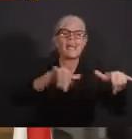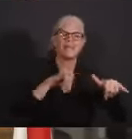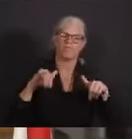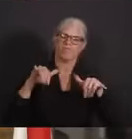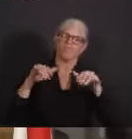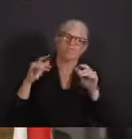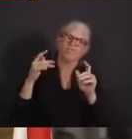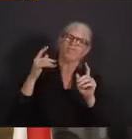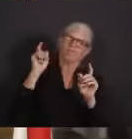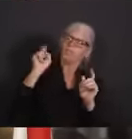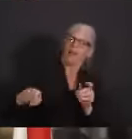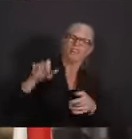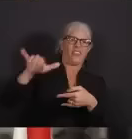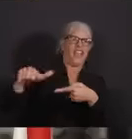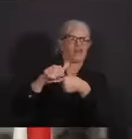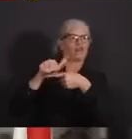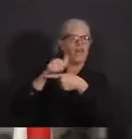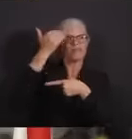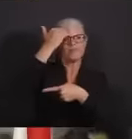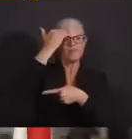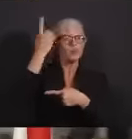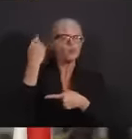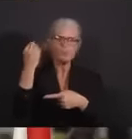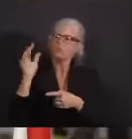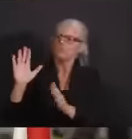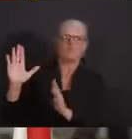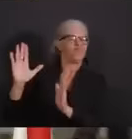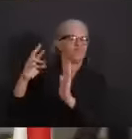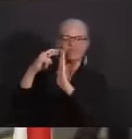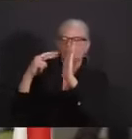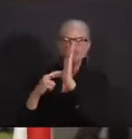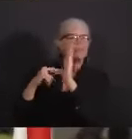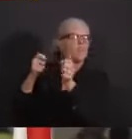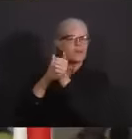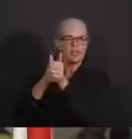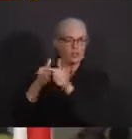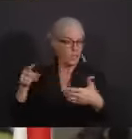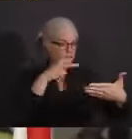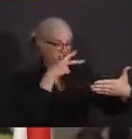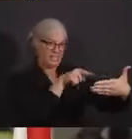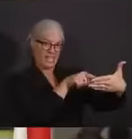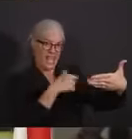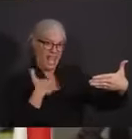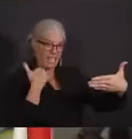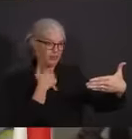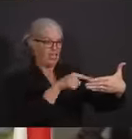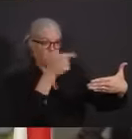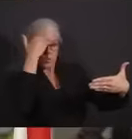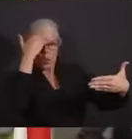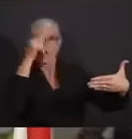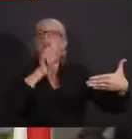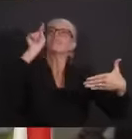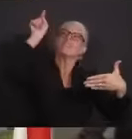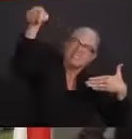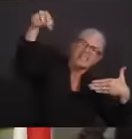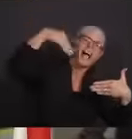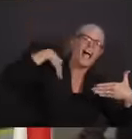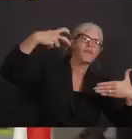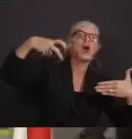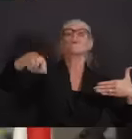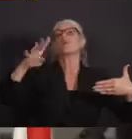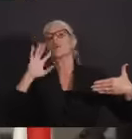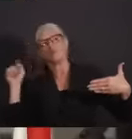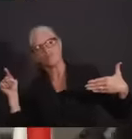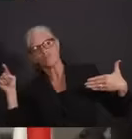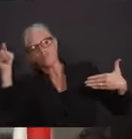required statute. So they can take that call just as good in Hendry County as they can in, say, Charlotte County. They'll transfer that information. We